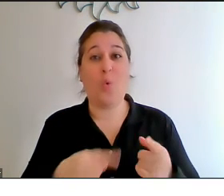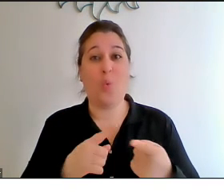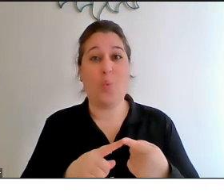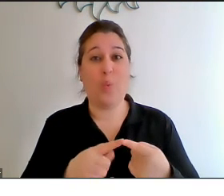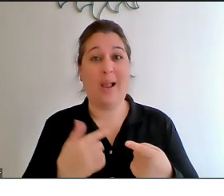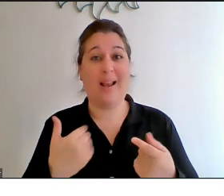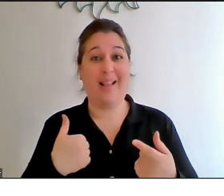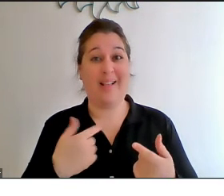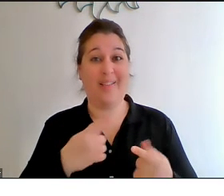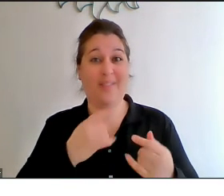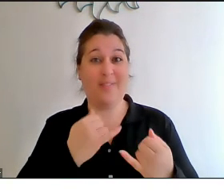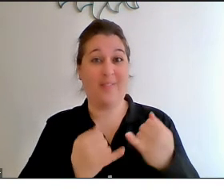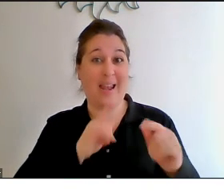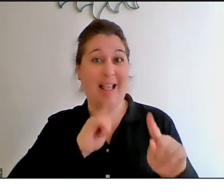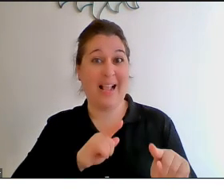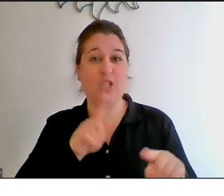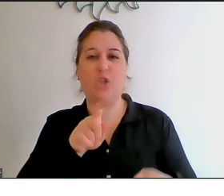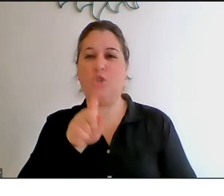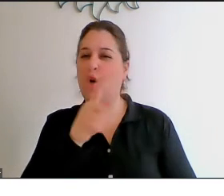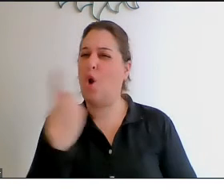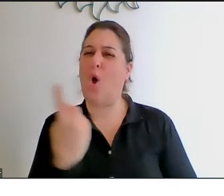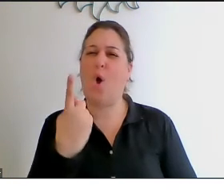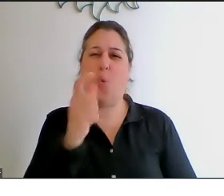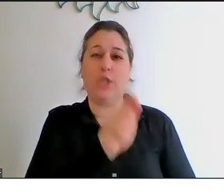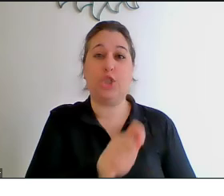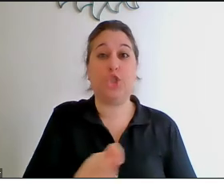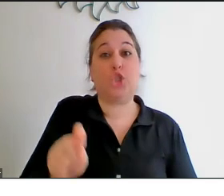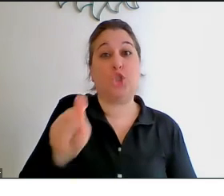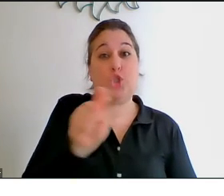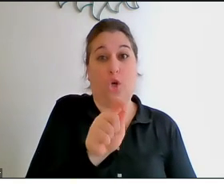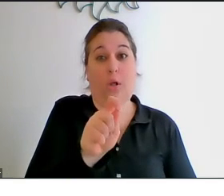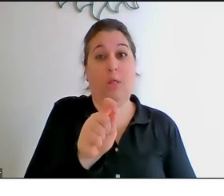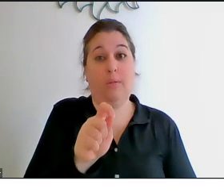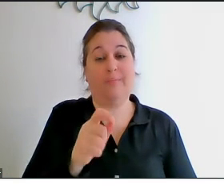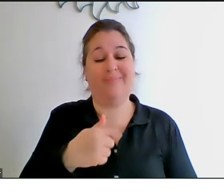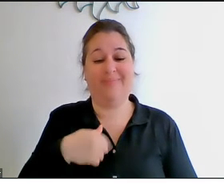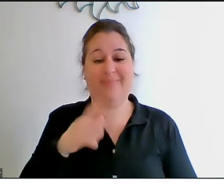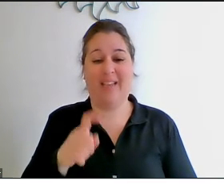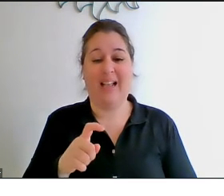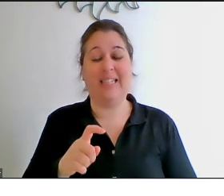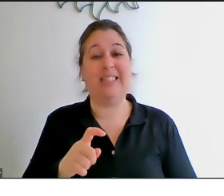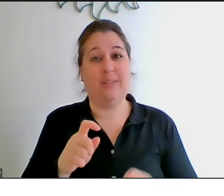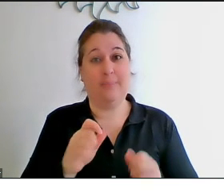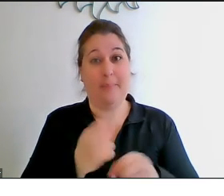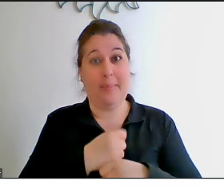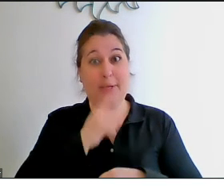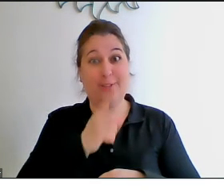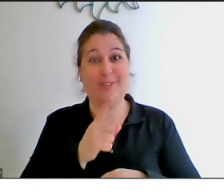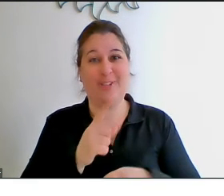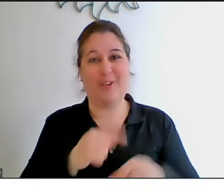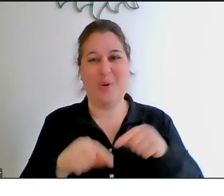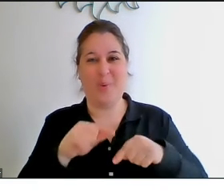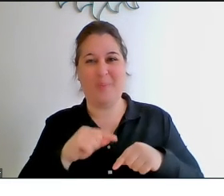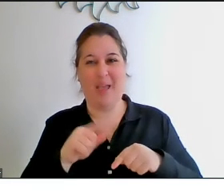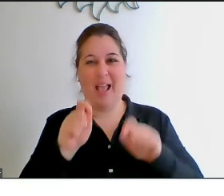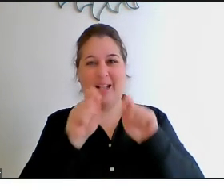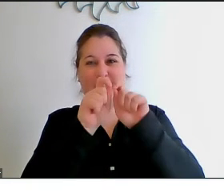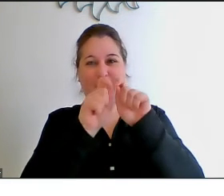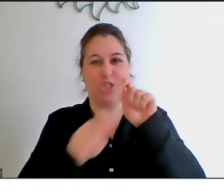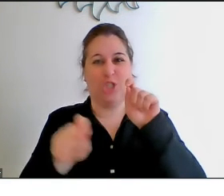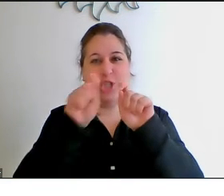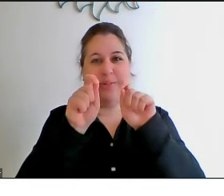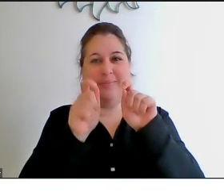circling all of my answers always. Okay, so I might want to uncircle those ones. Circle,